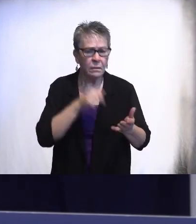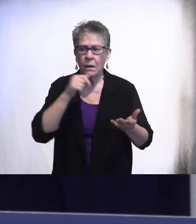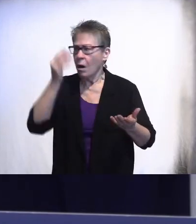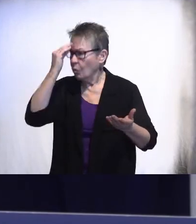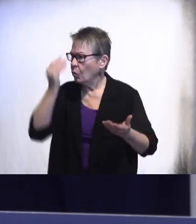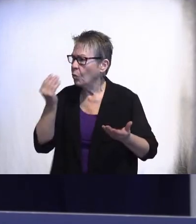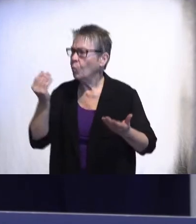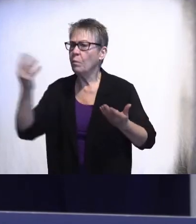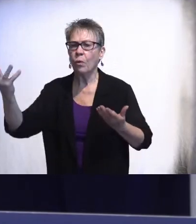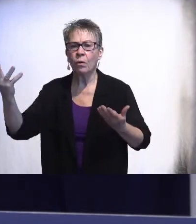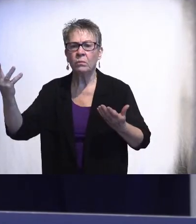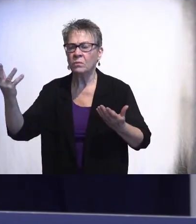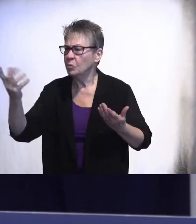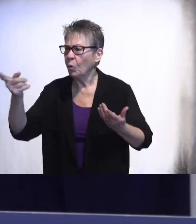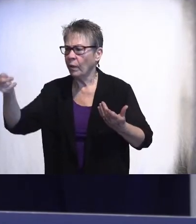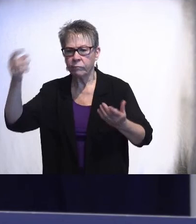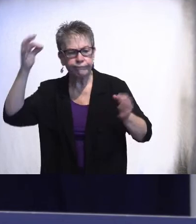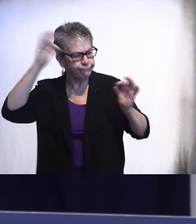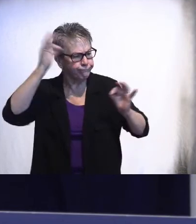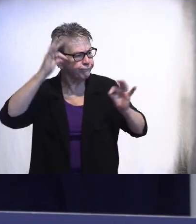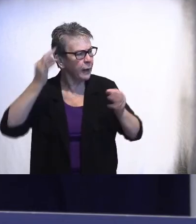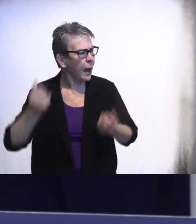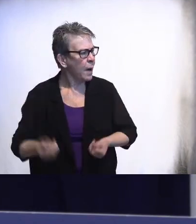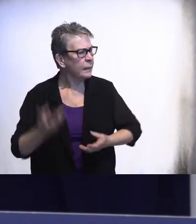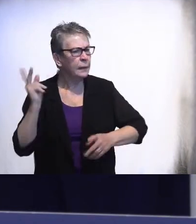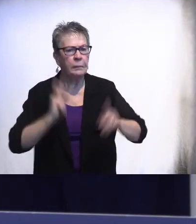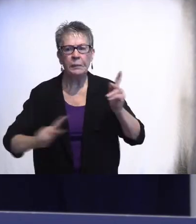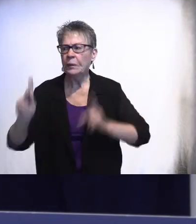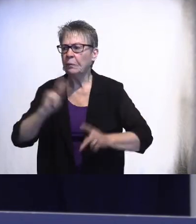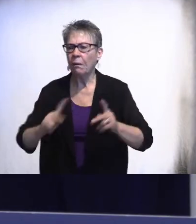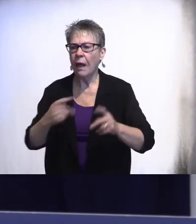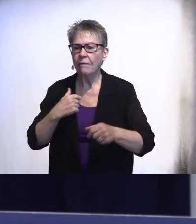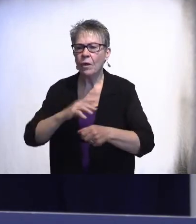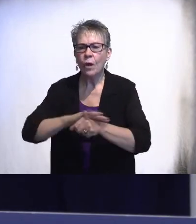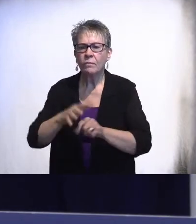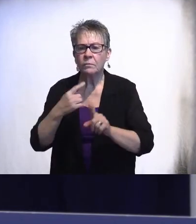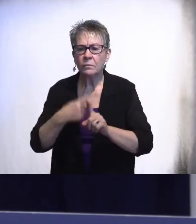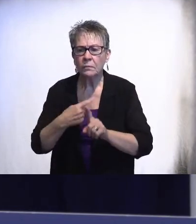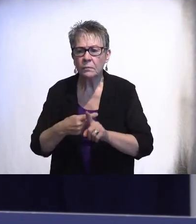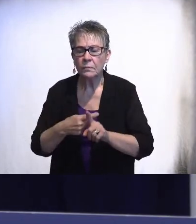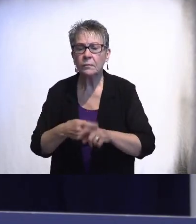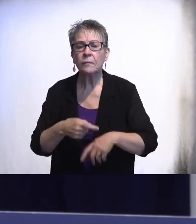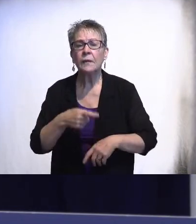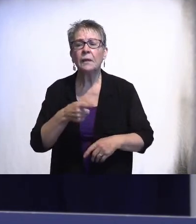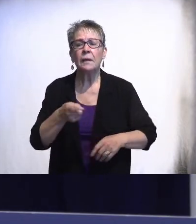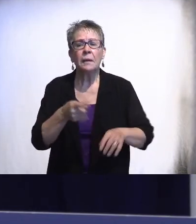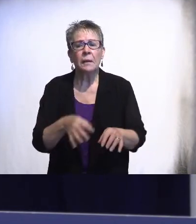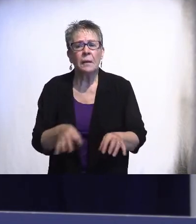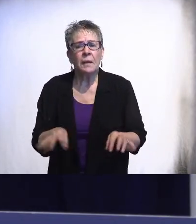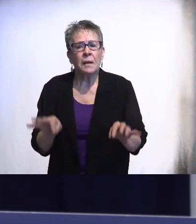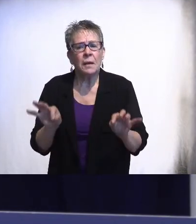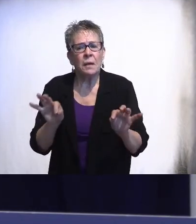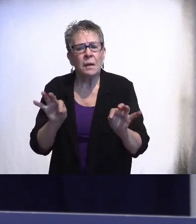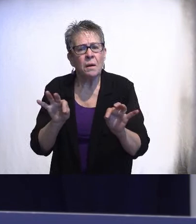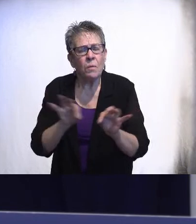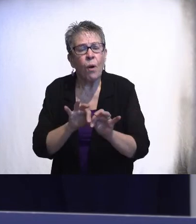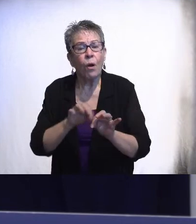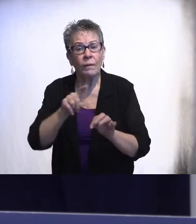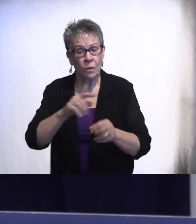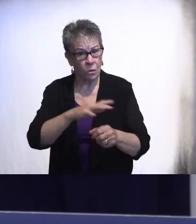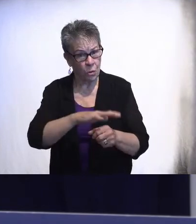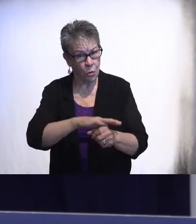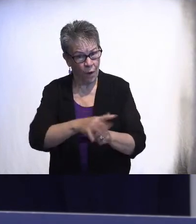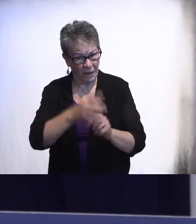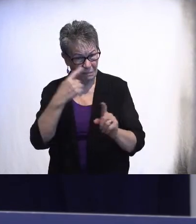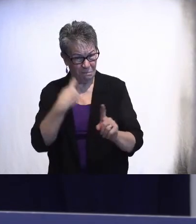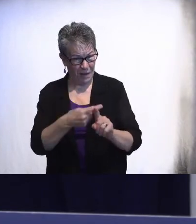and notify their close contacts. Results from self-administered tests are also not included in the state's overall